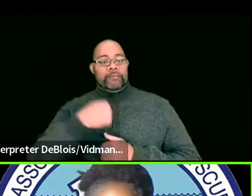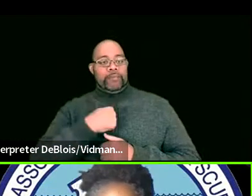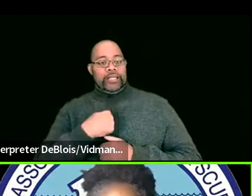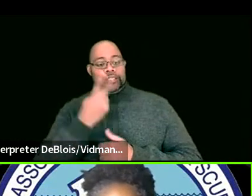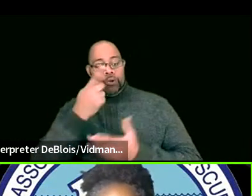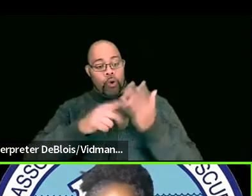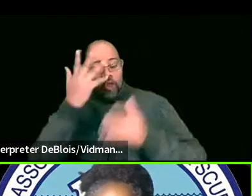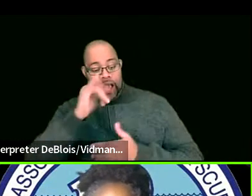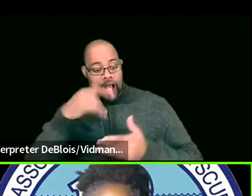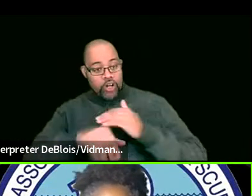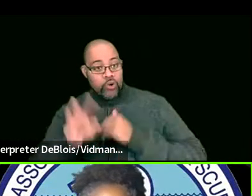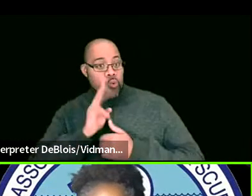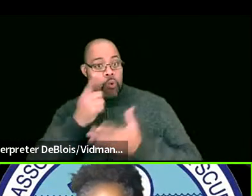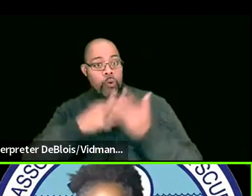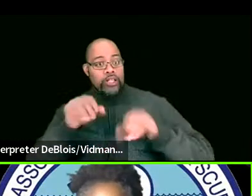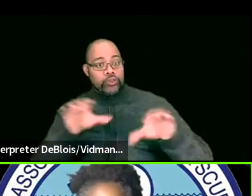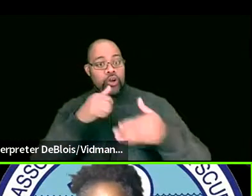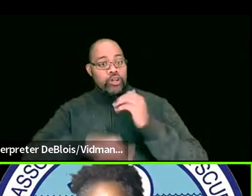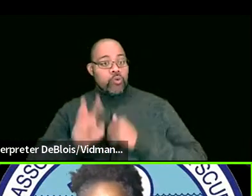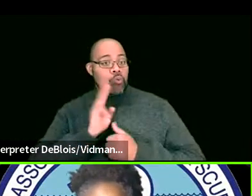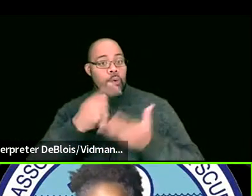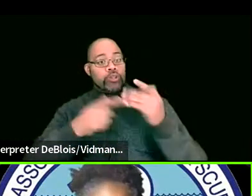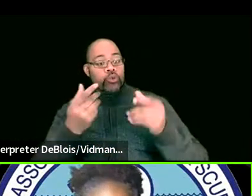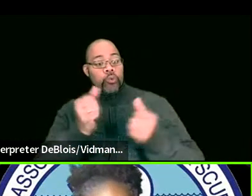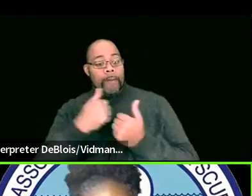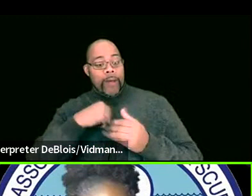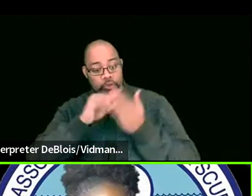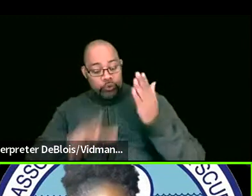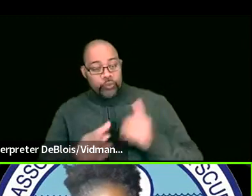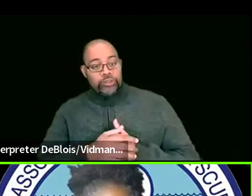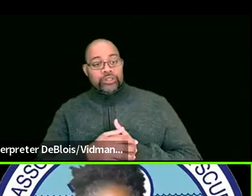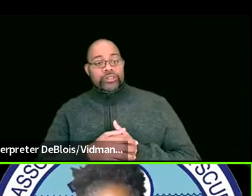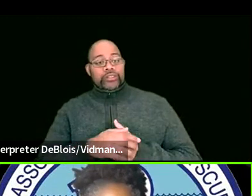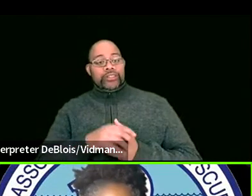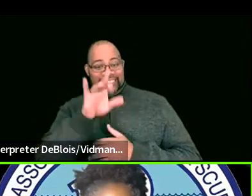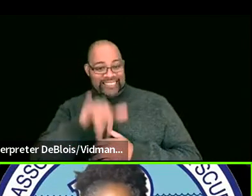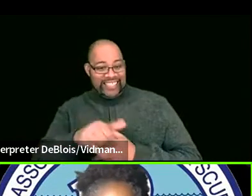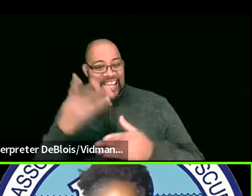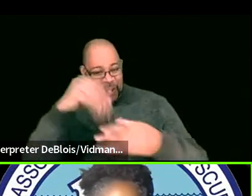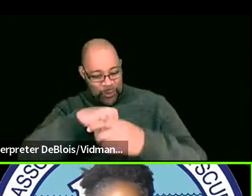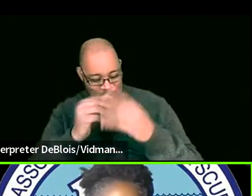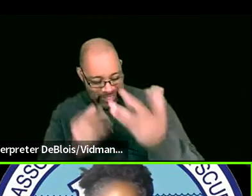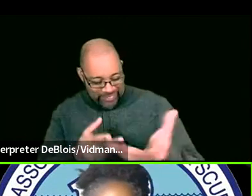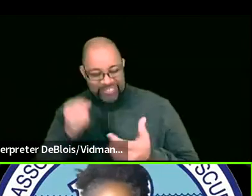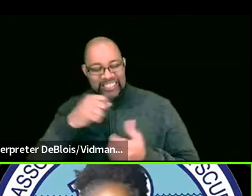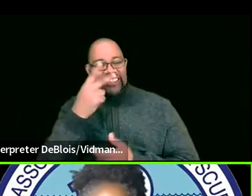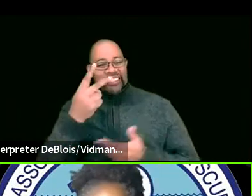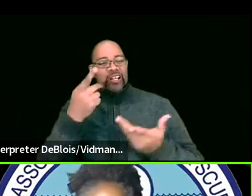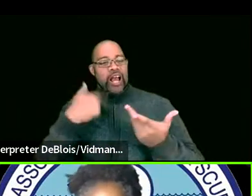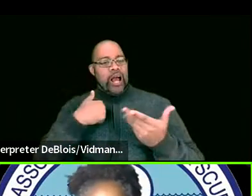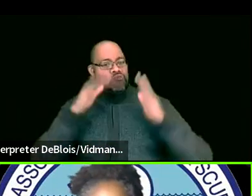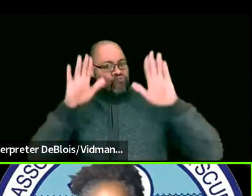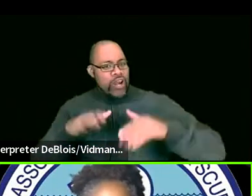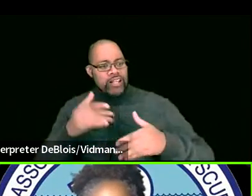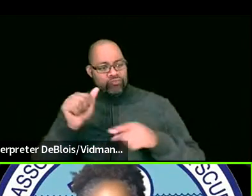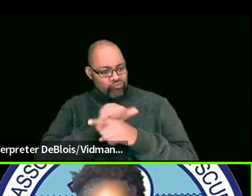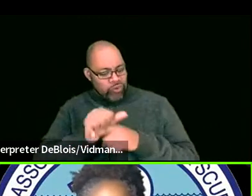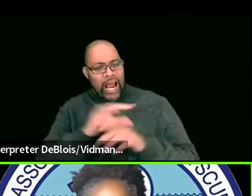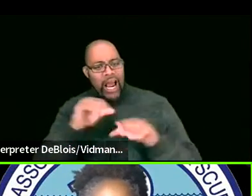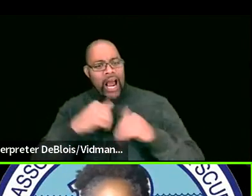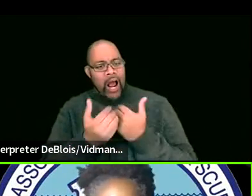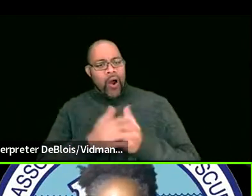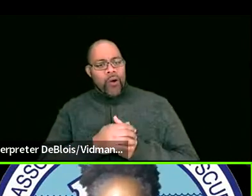see what I look like underwater, what I can do underwater, what I can do with my students, Sydney included. They can see how great they are trained and